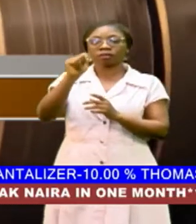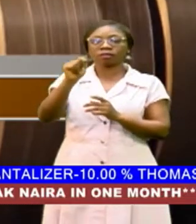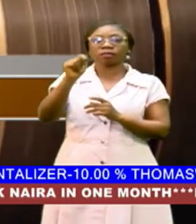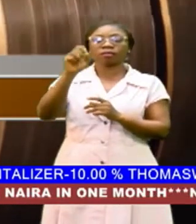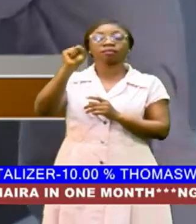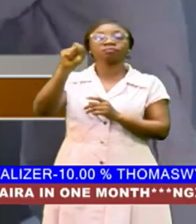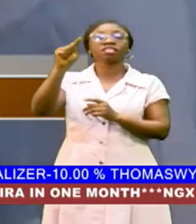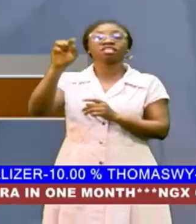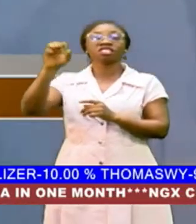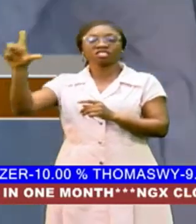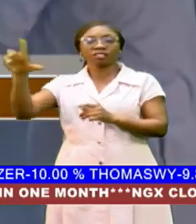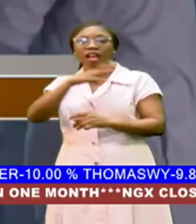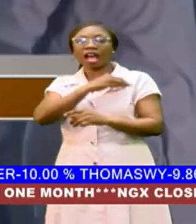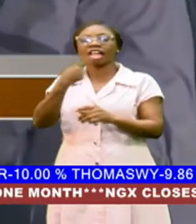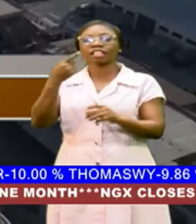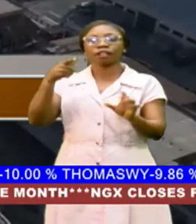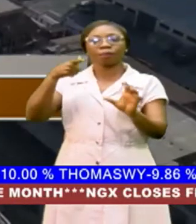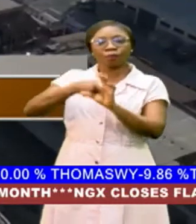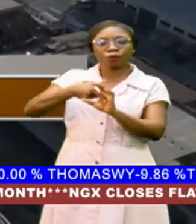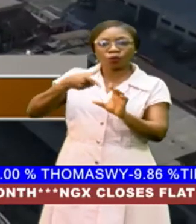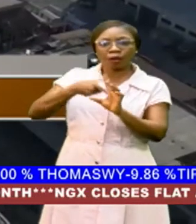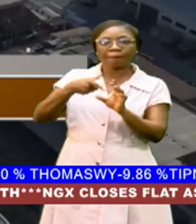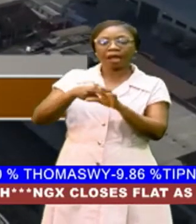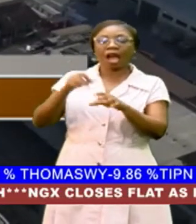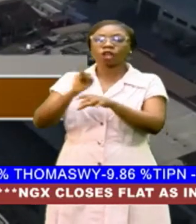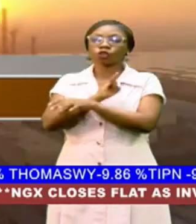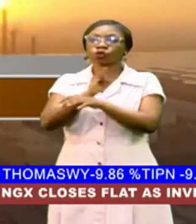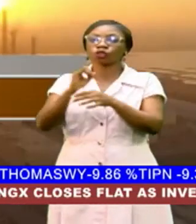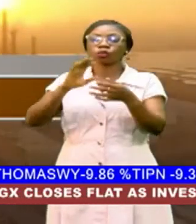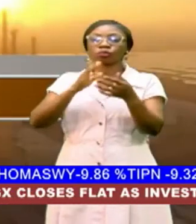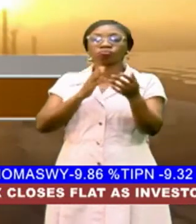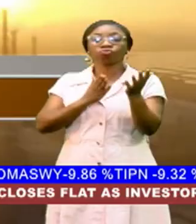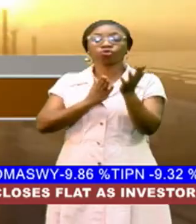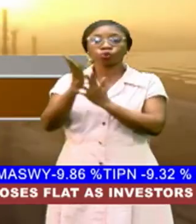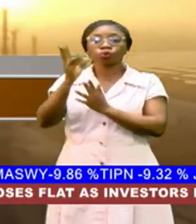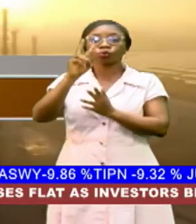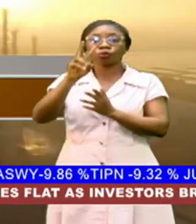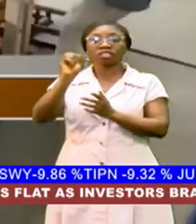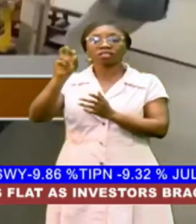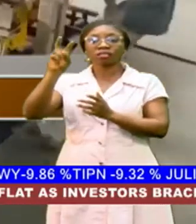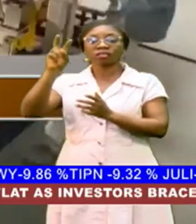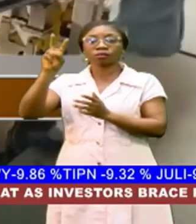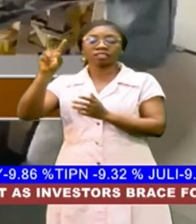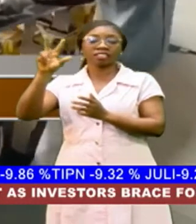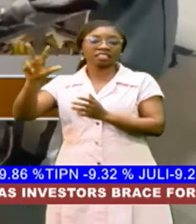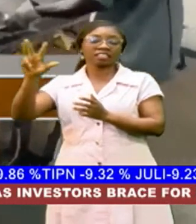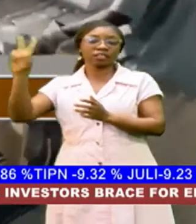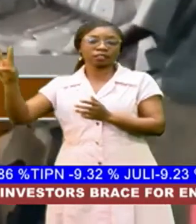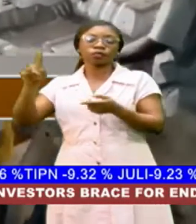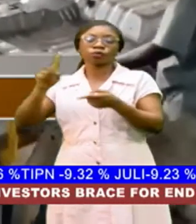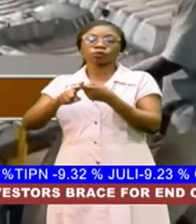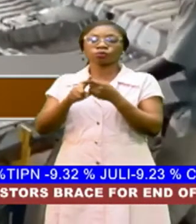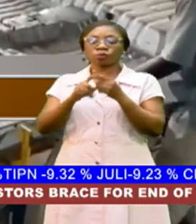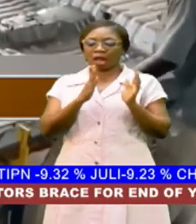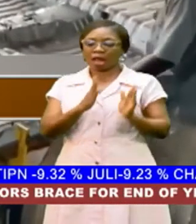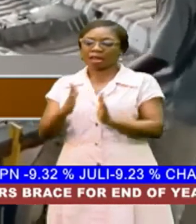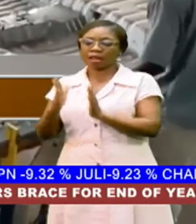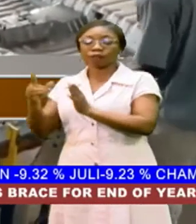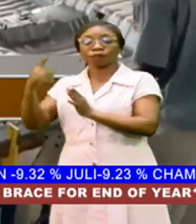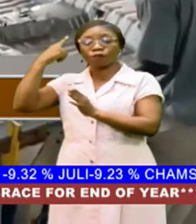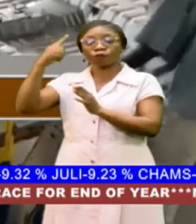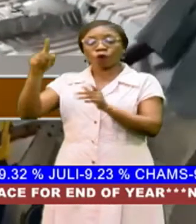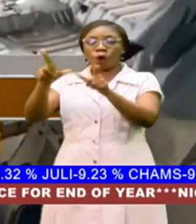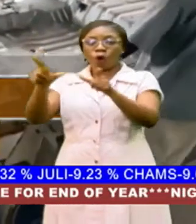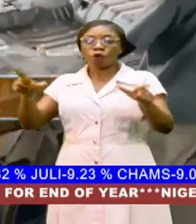and the petrochemical industry through 2033 to to set the stage for local